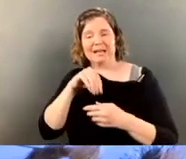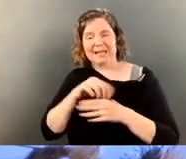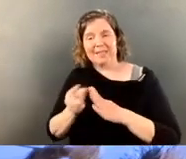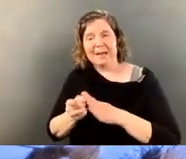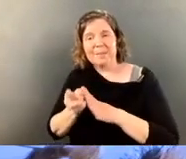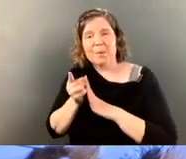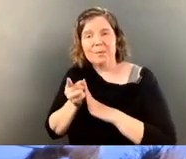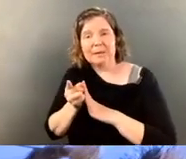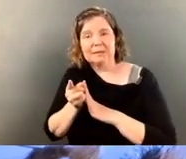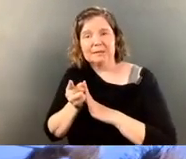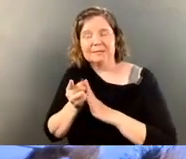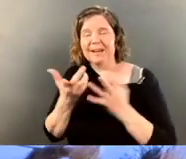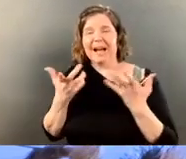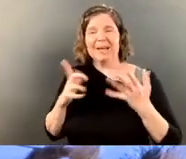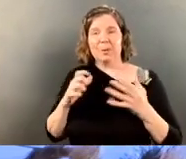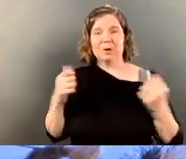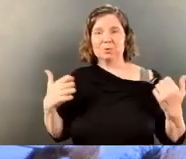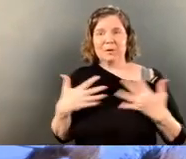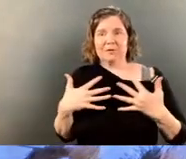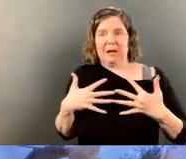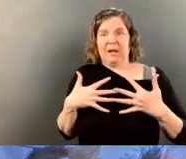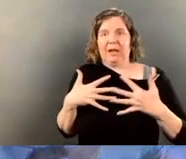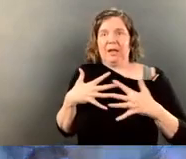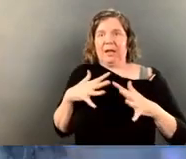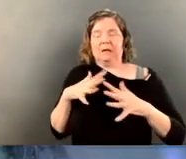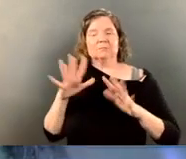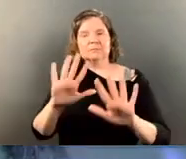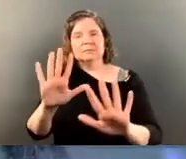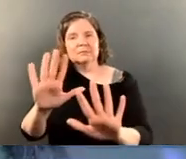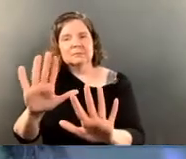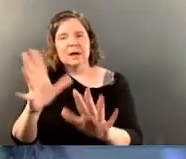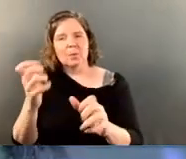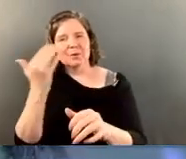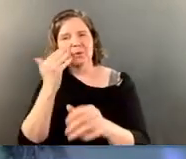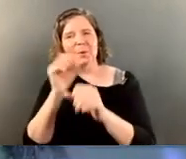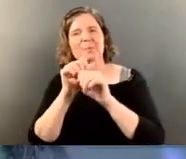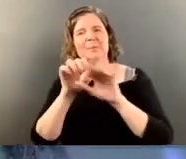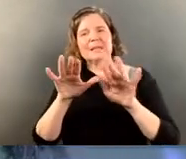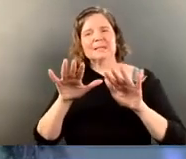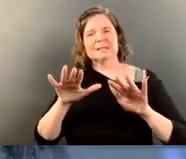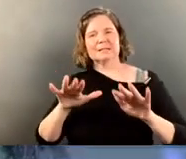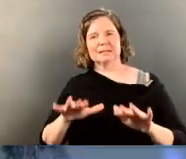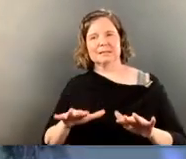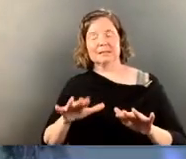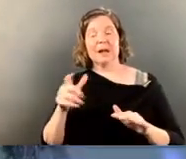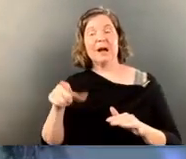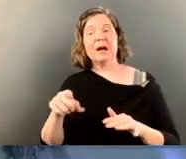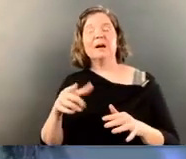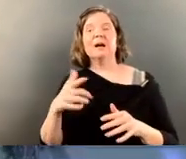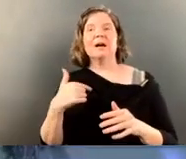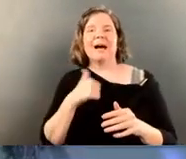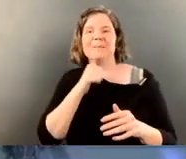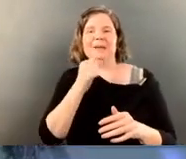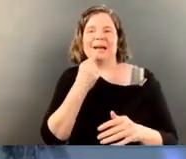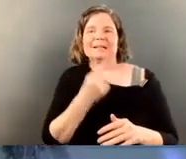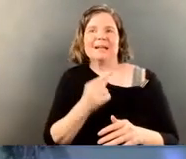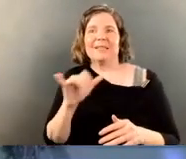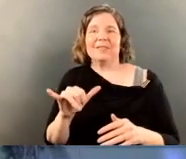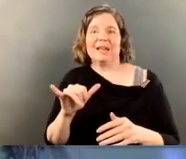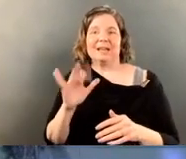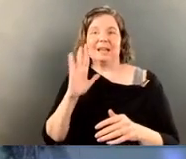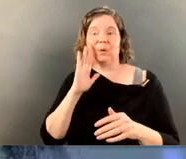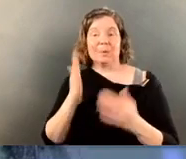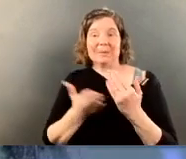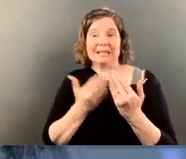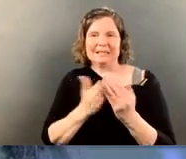moment. I don't want you afraid. I want you to know peace. And I want you to, I'm not saying that it's going to